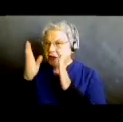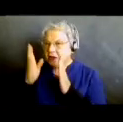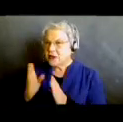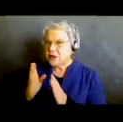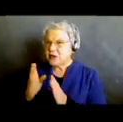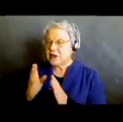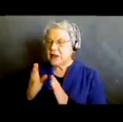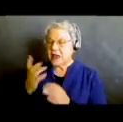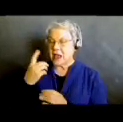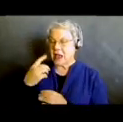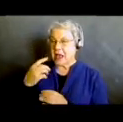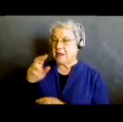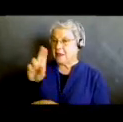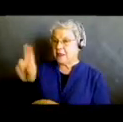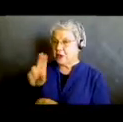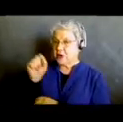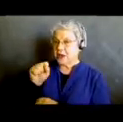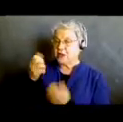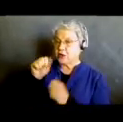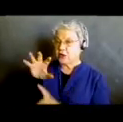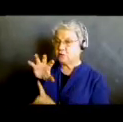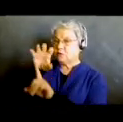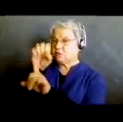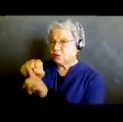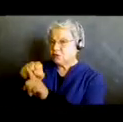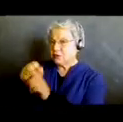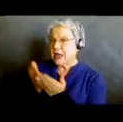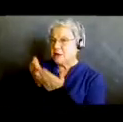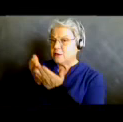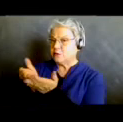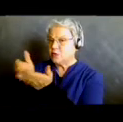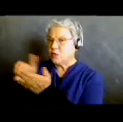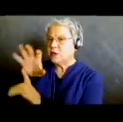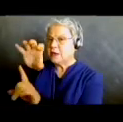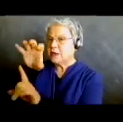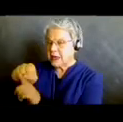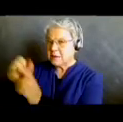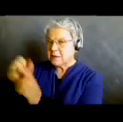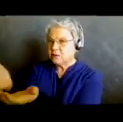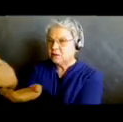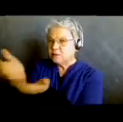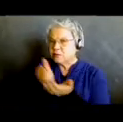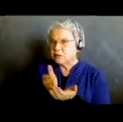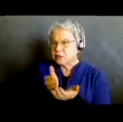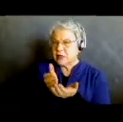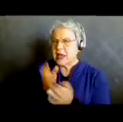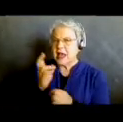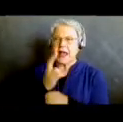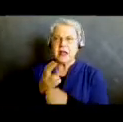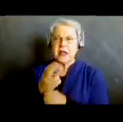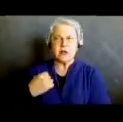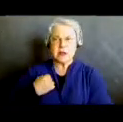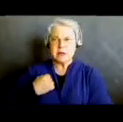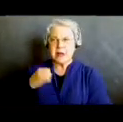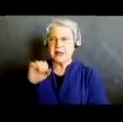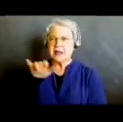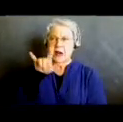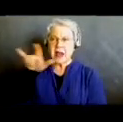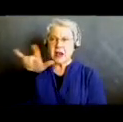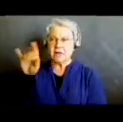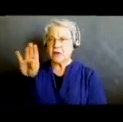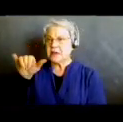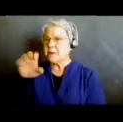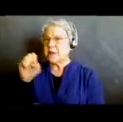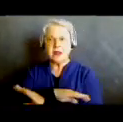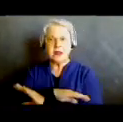sea. So the announcement came at the end of a series of what the Defense Department called disturbances, during which two